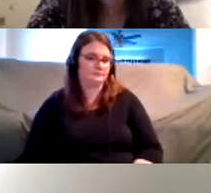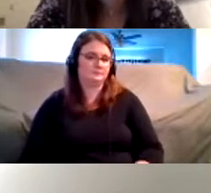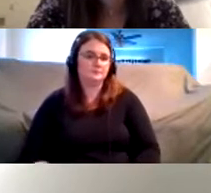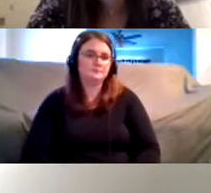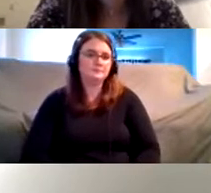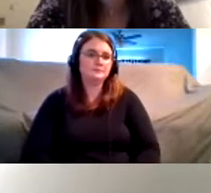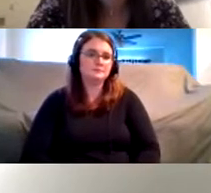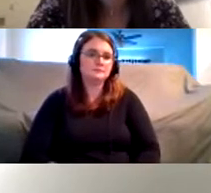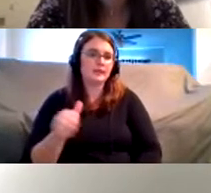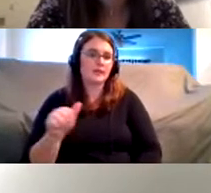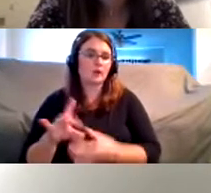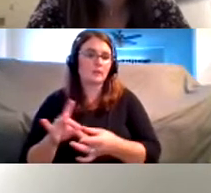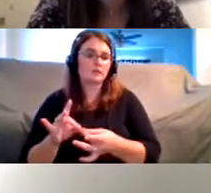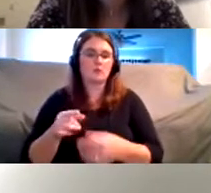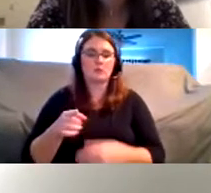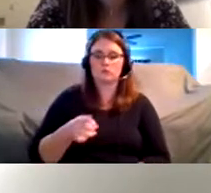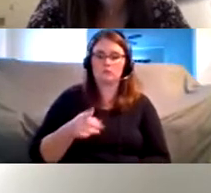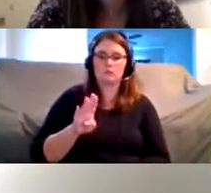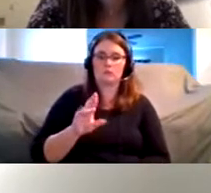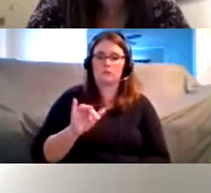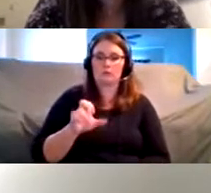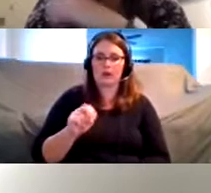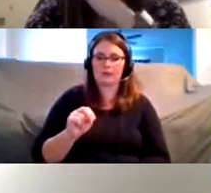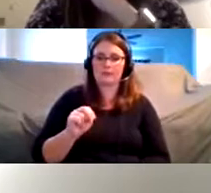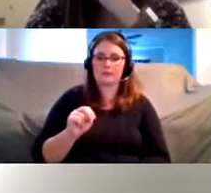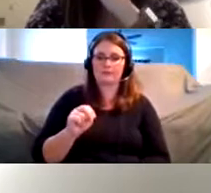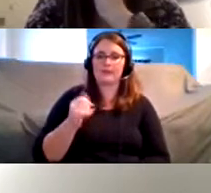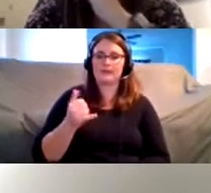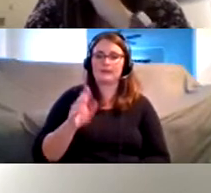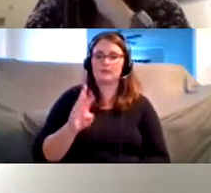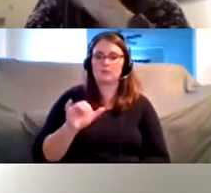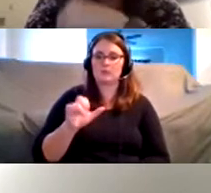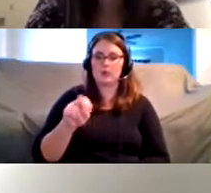Any other This is comments? Brian. Okay. This is Brian Carcamo.